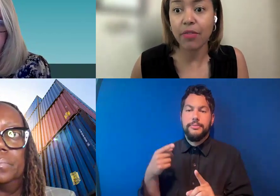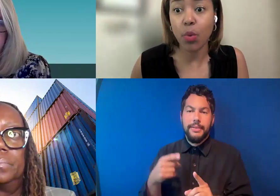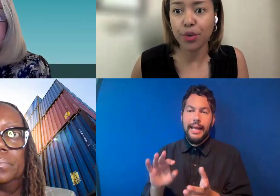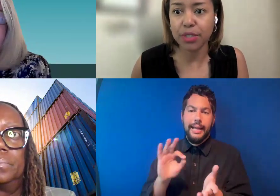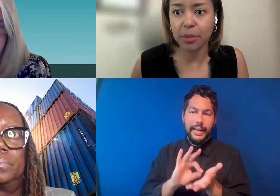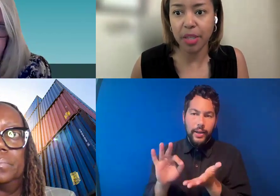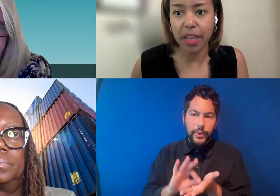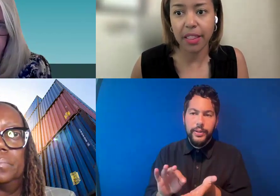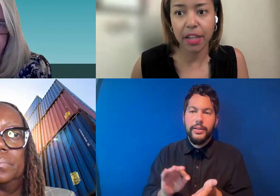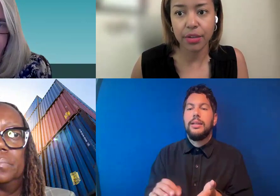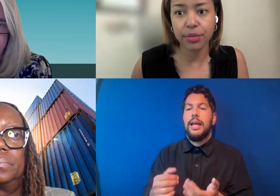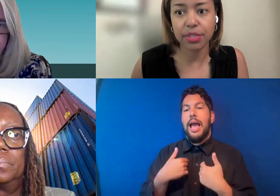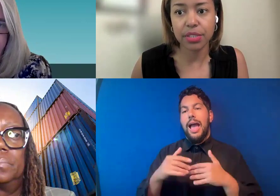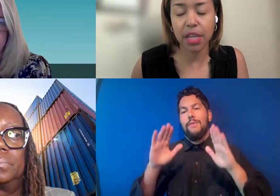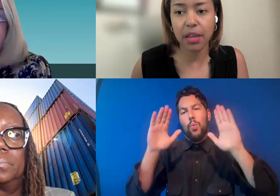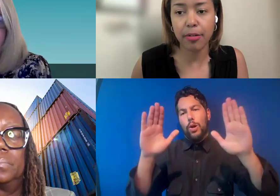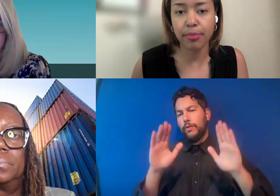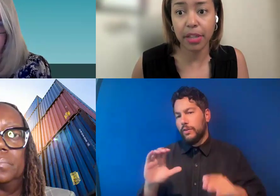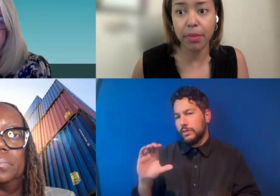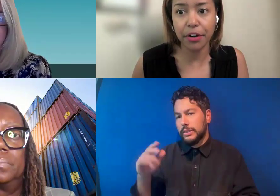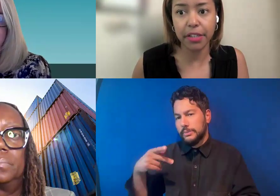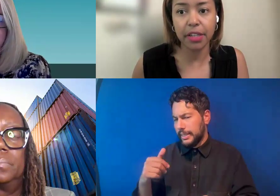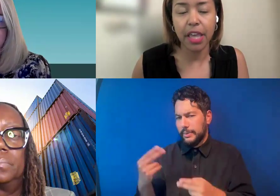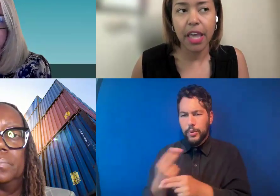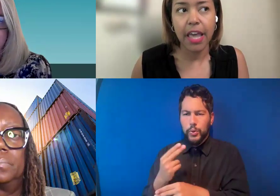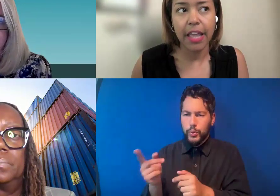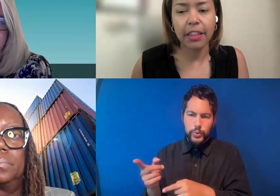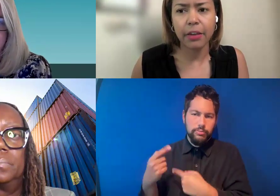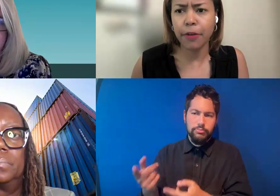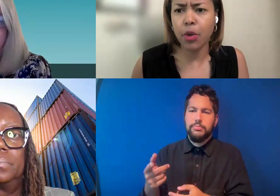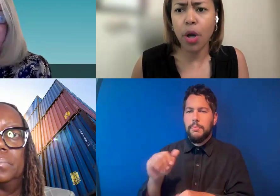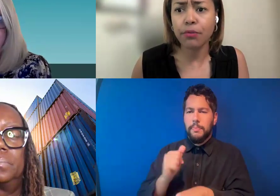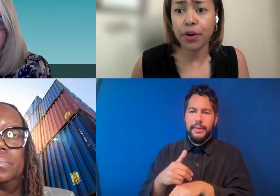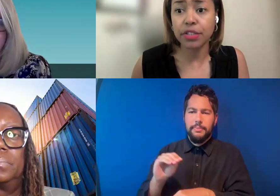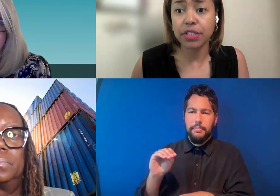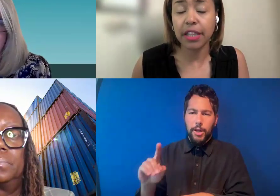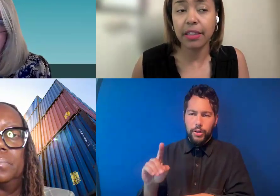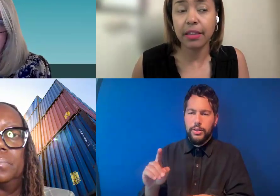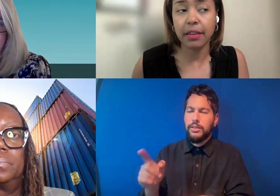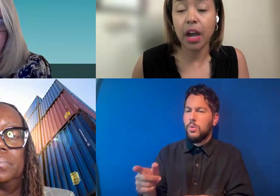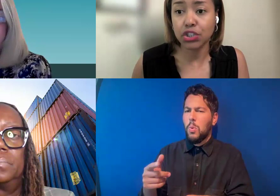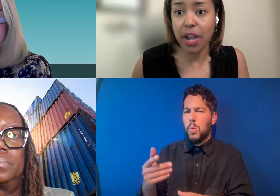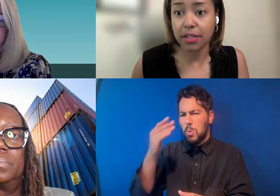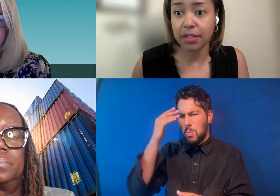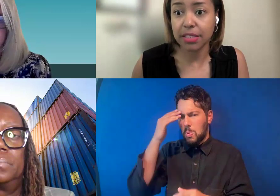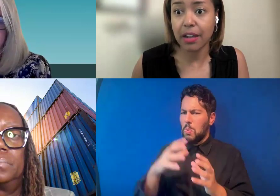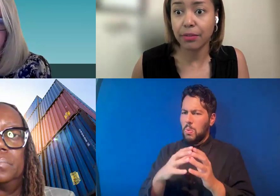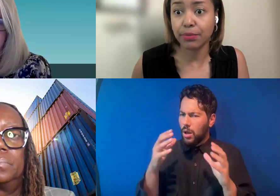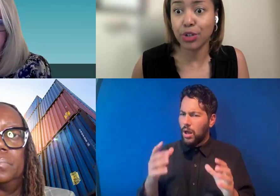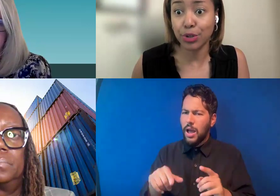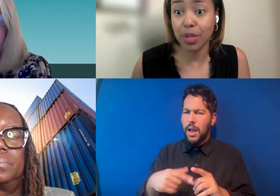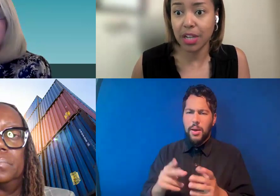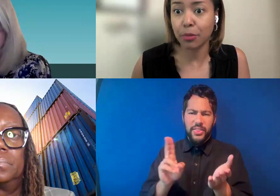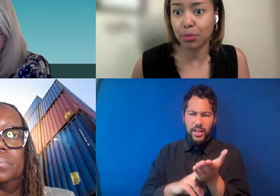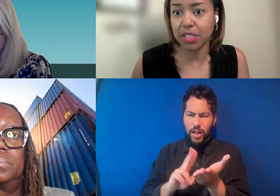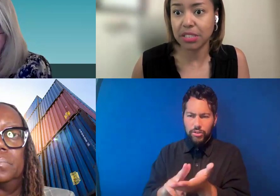accounting, and I have a wonderful CPA that I use in Maryland, and they're very well versed in the contracting